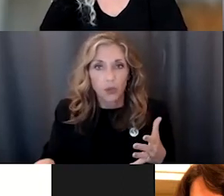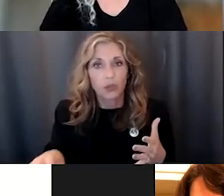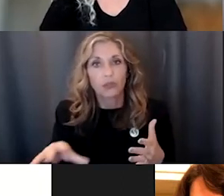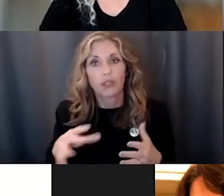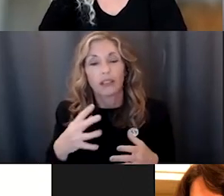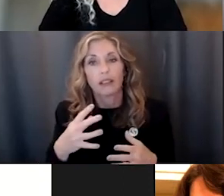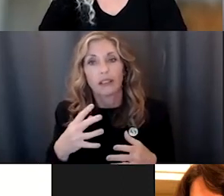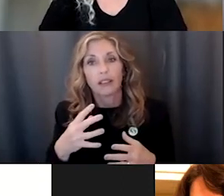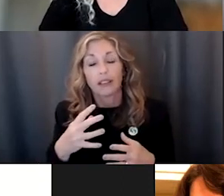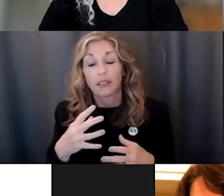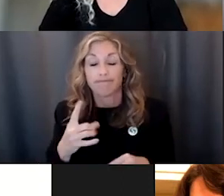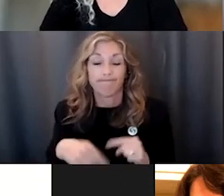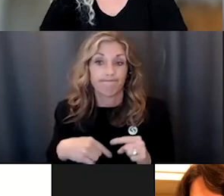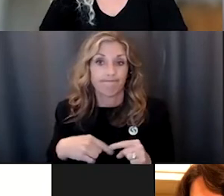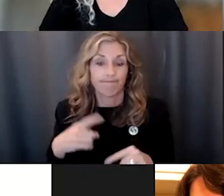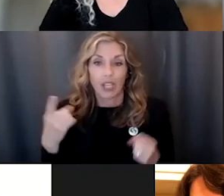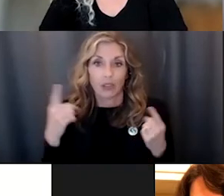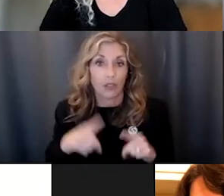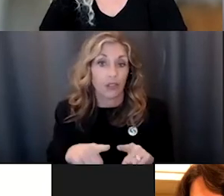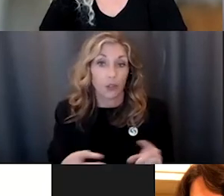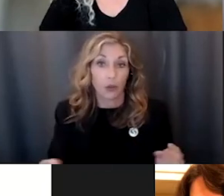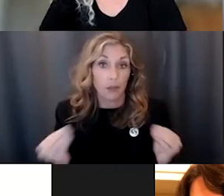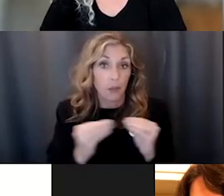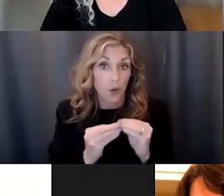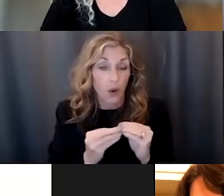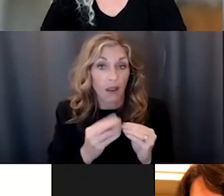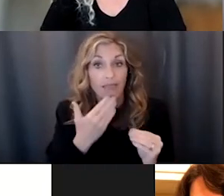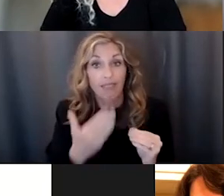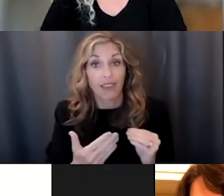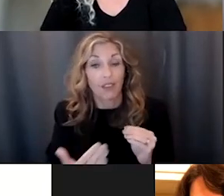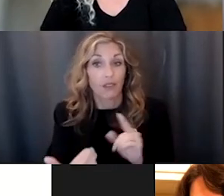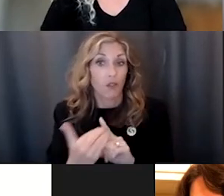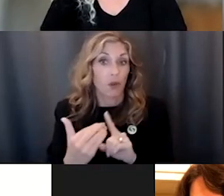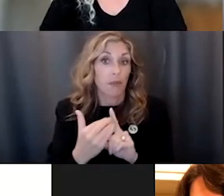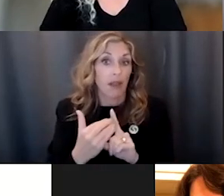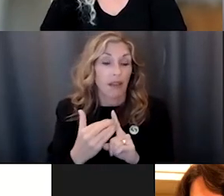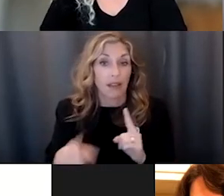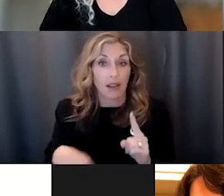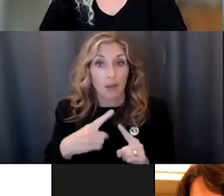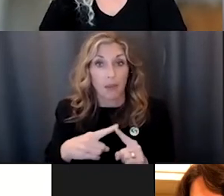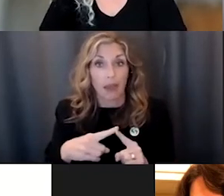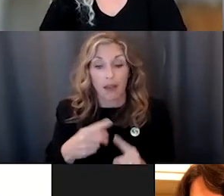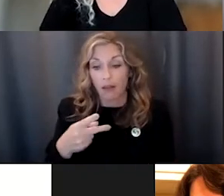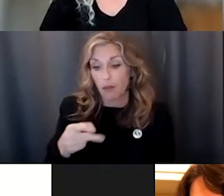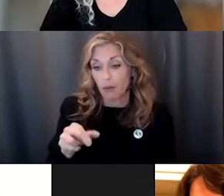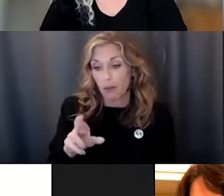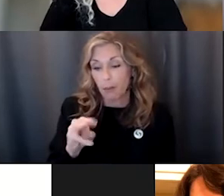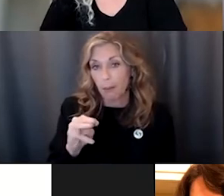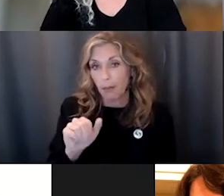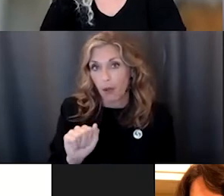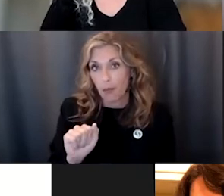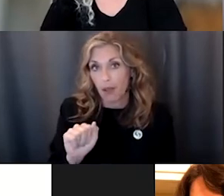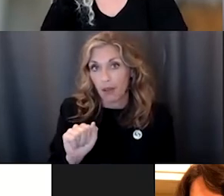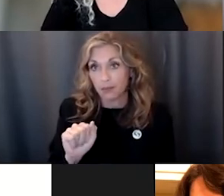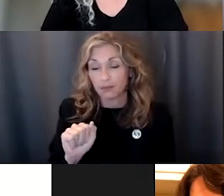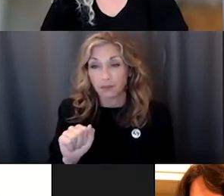couldn't agree more. And thank you for reminding us about Parker Palmer. I think the first